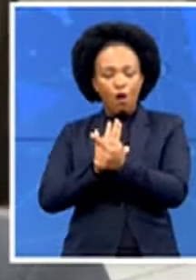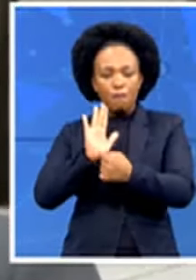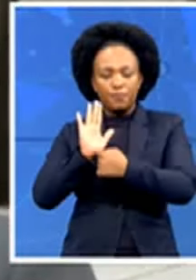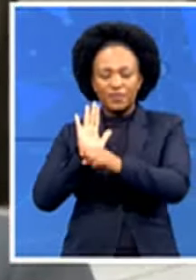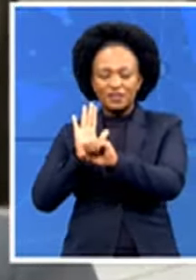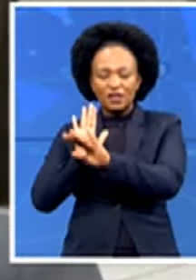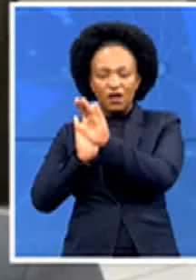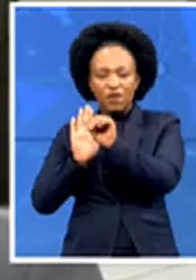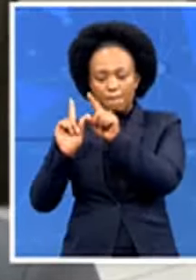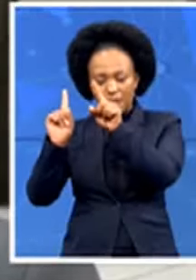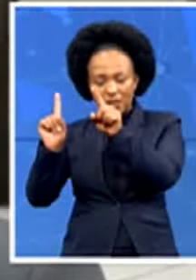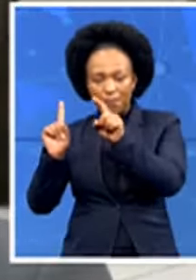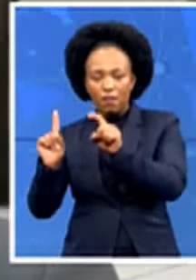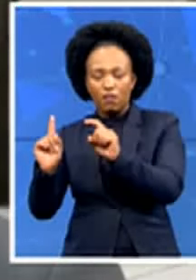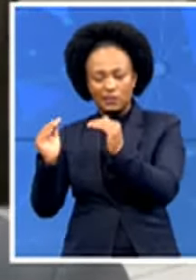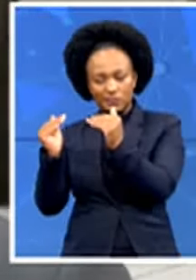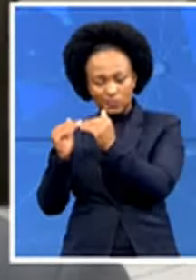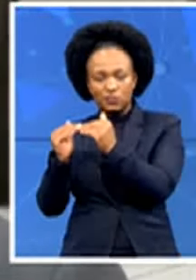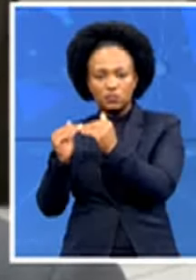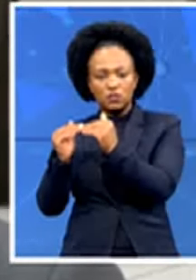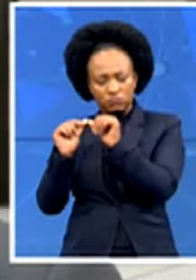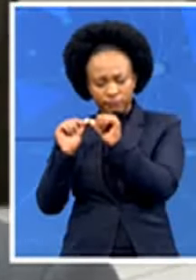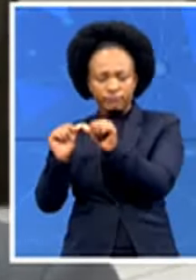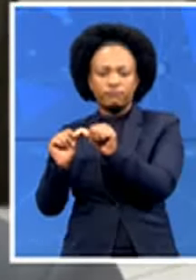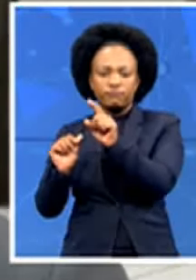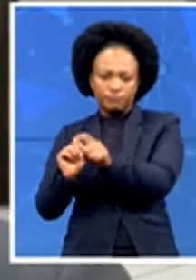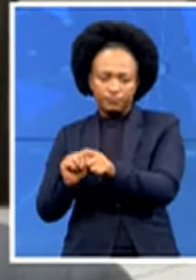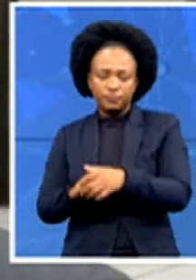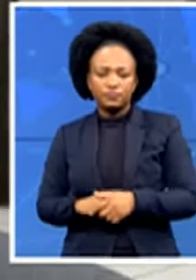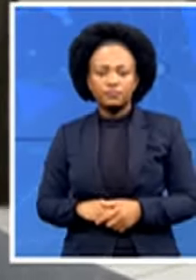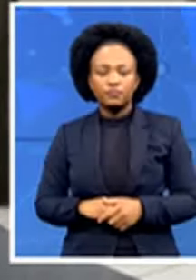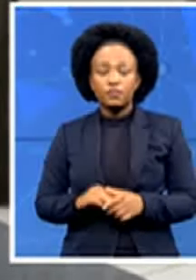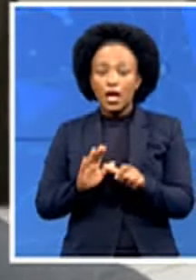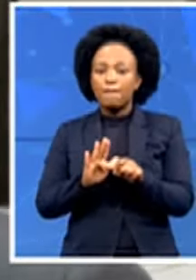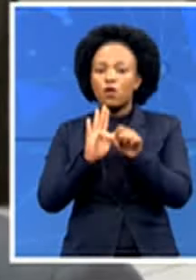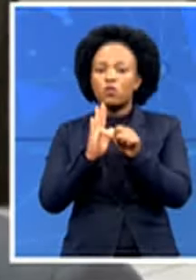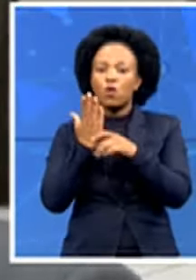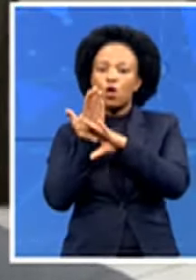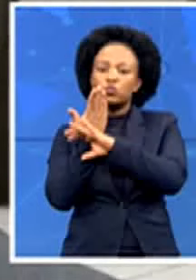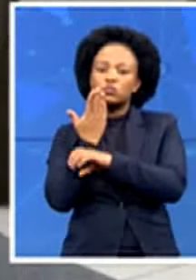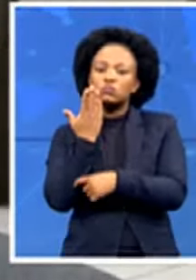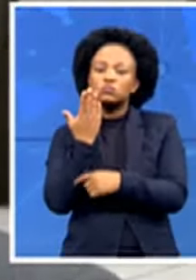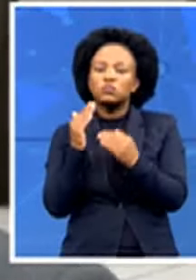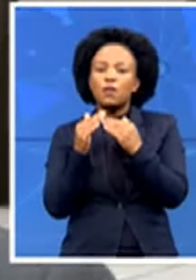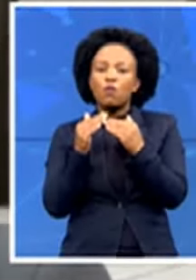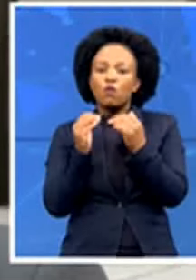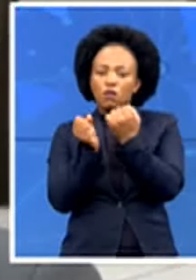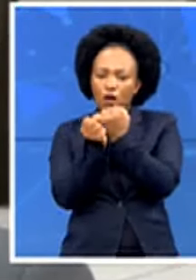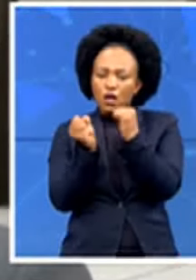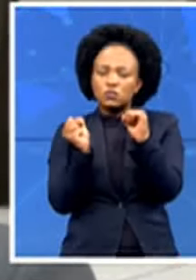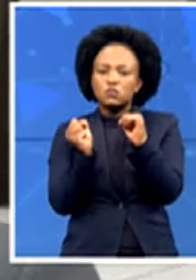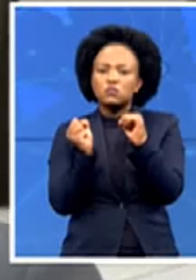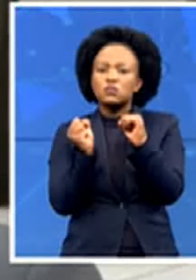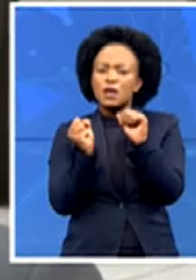law is upheld. This is an important principle. A constitutional democracy cannot exist without these fundamental,